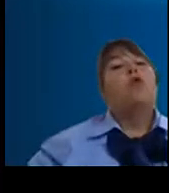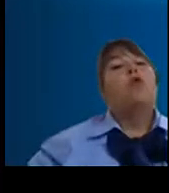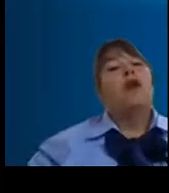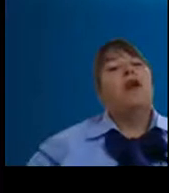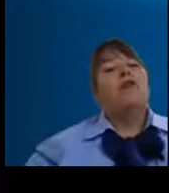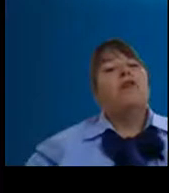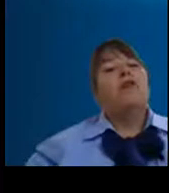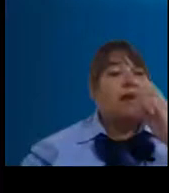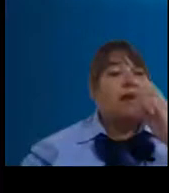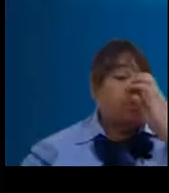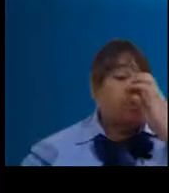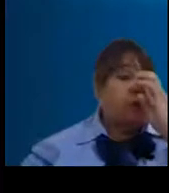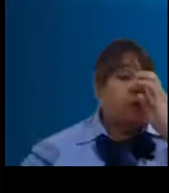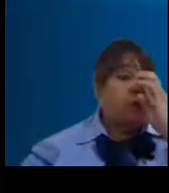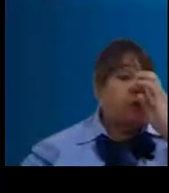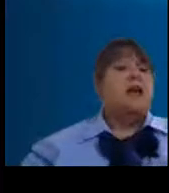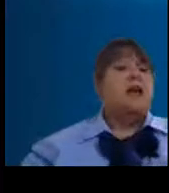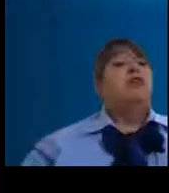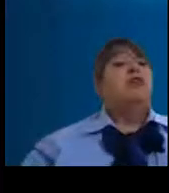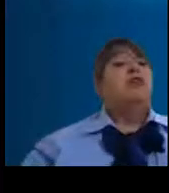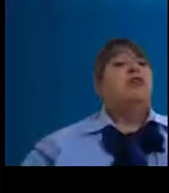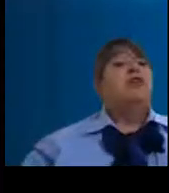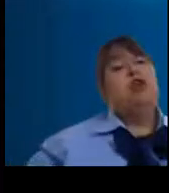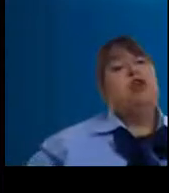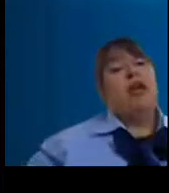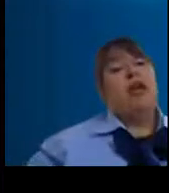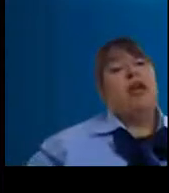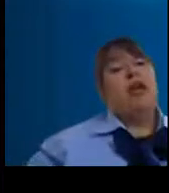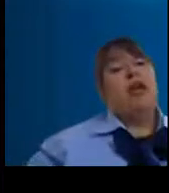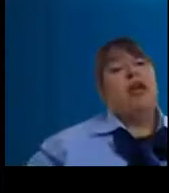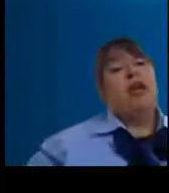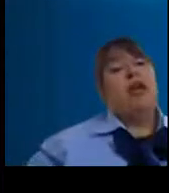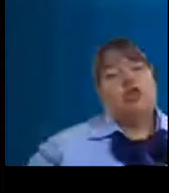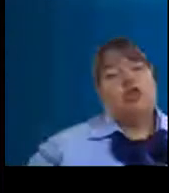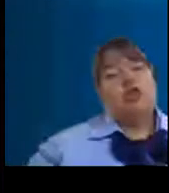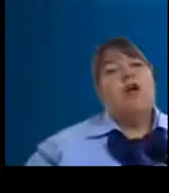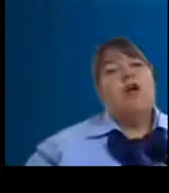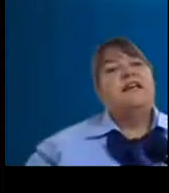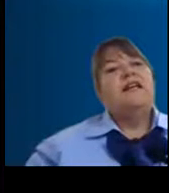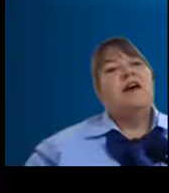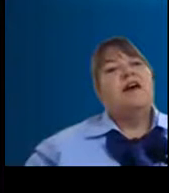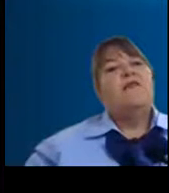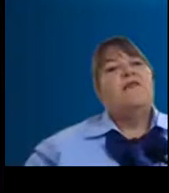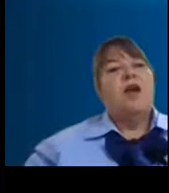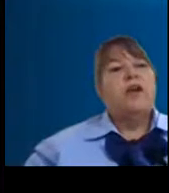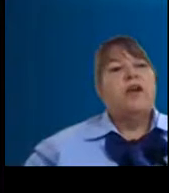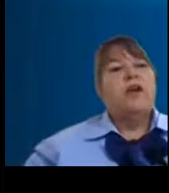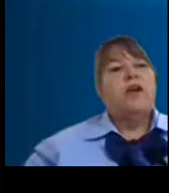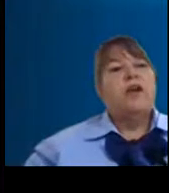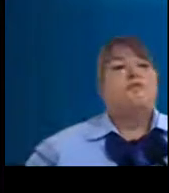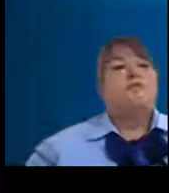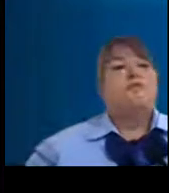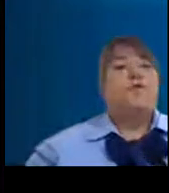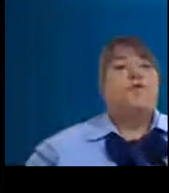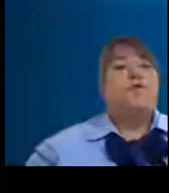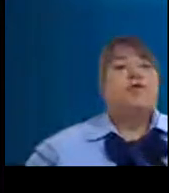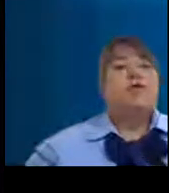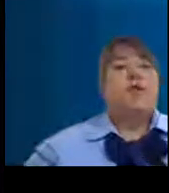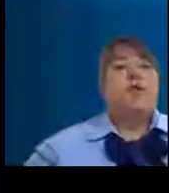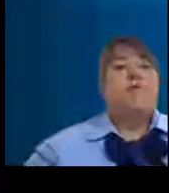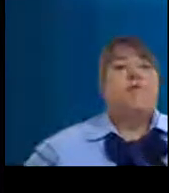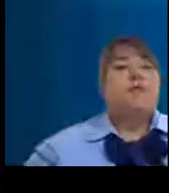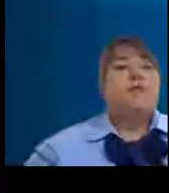months for qualifying employees. Now, when we look at the calculation, there's a calculation for the